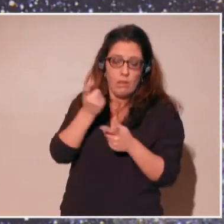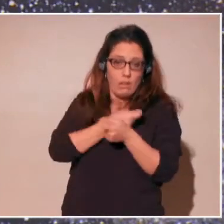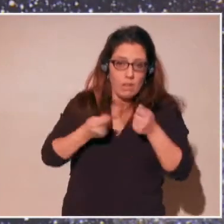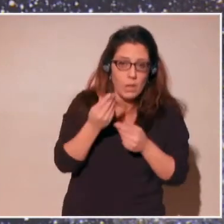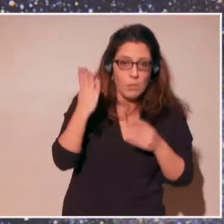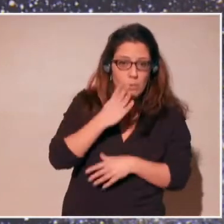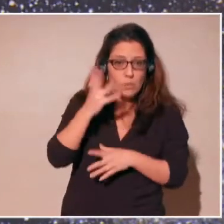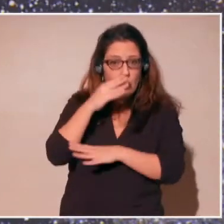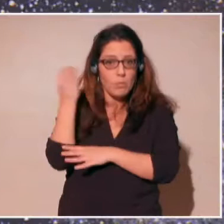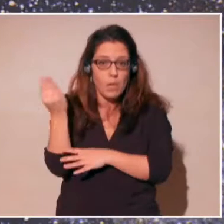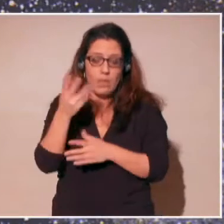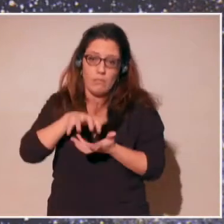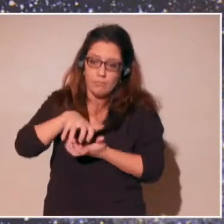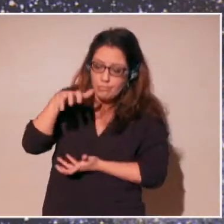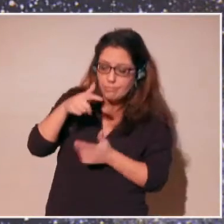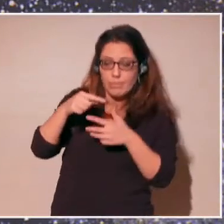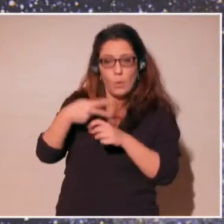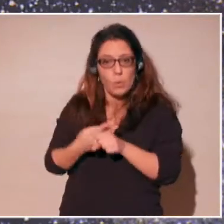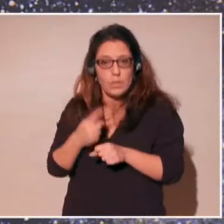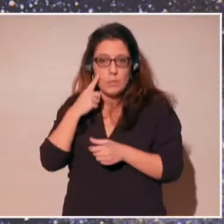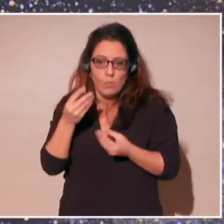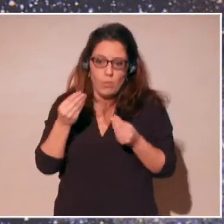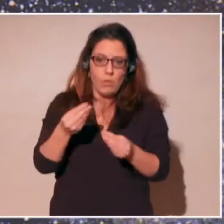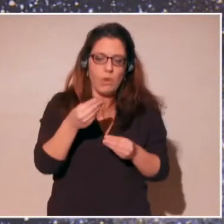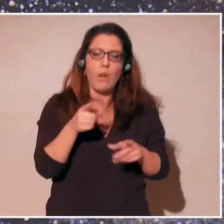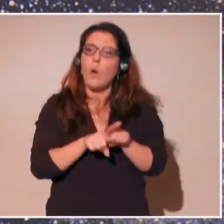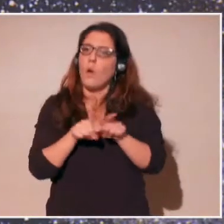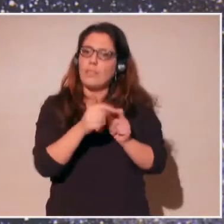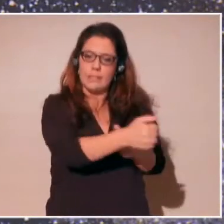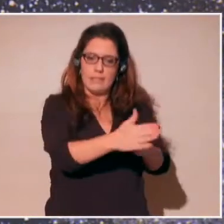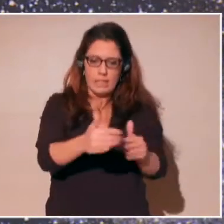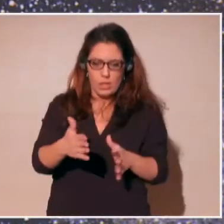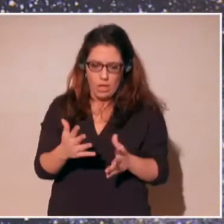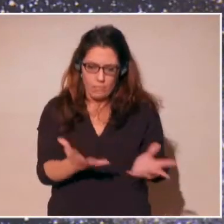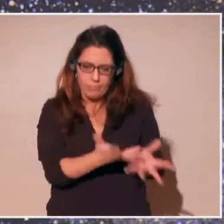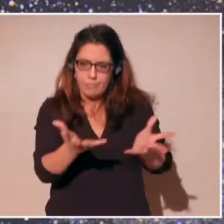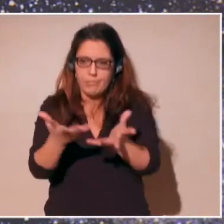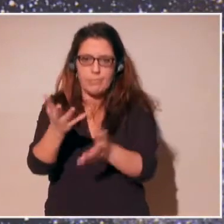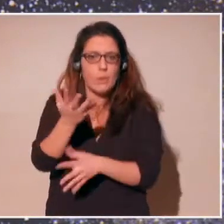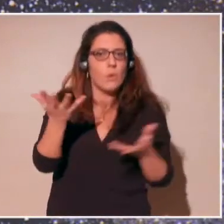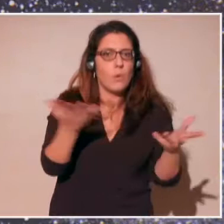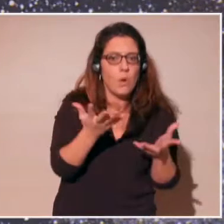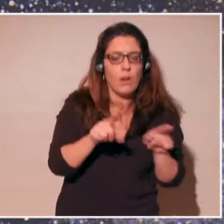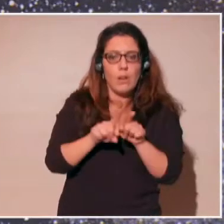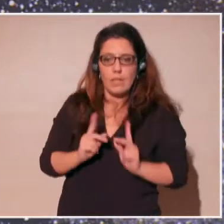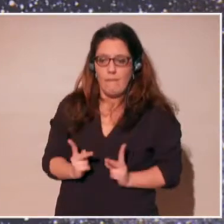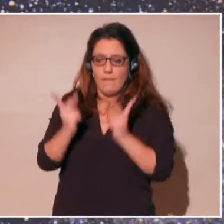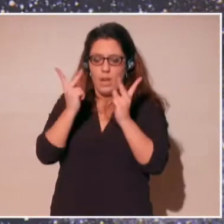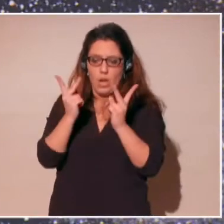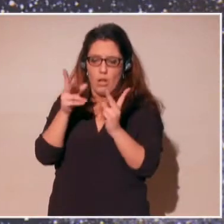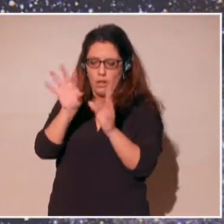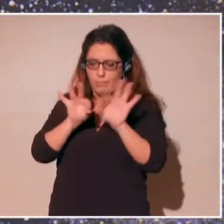economic means. We need the industrial and material means. We have to decide which sector we should put